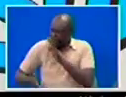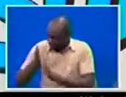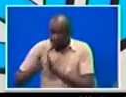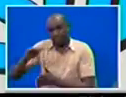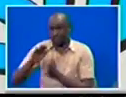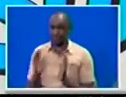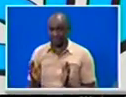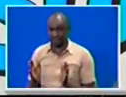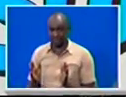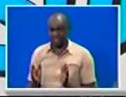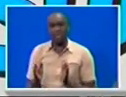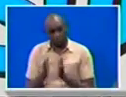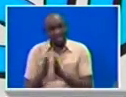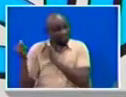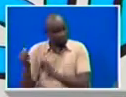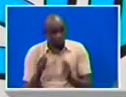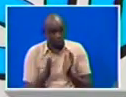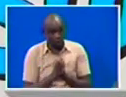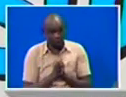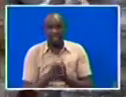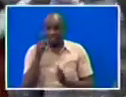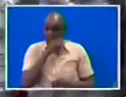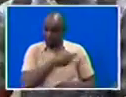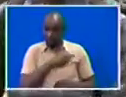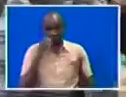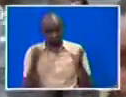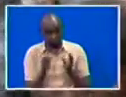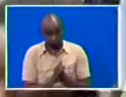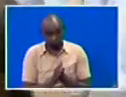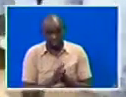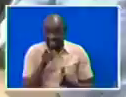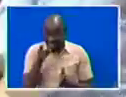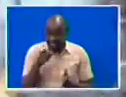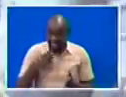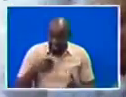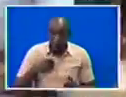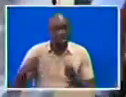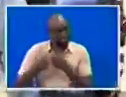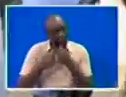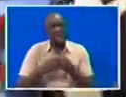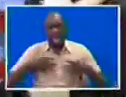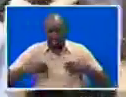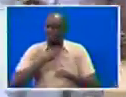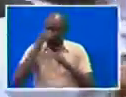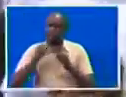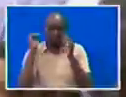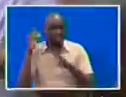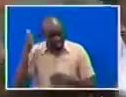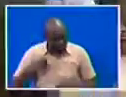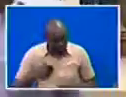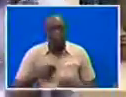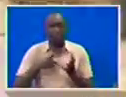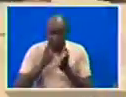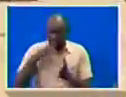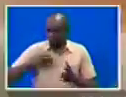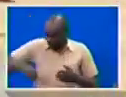basis. Even with the introduction of these new benefits, health insurance has been challenging for most Kenyans who end up paying out